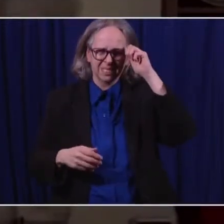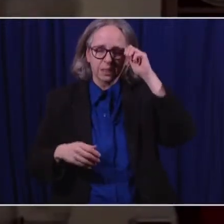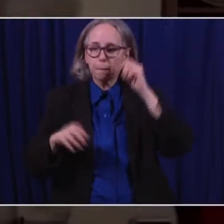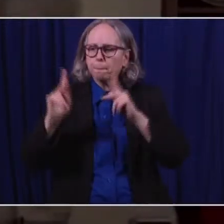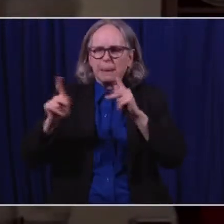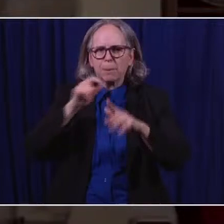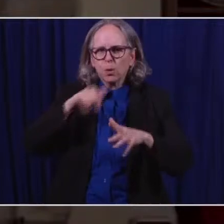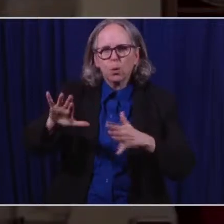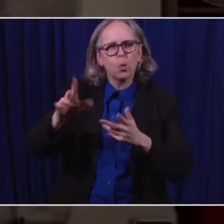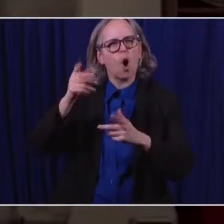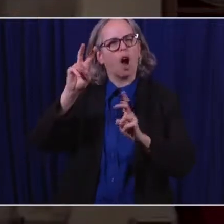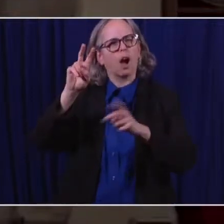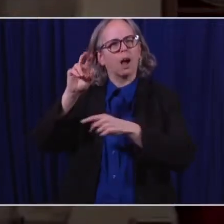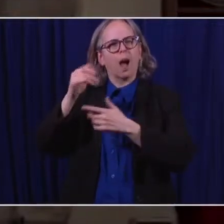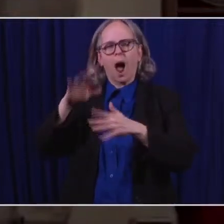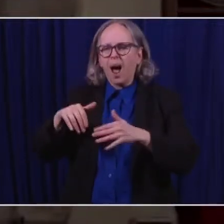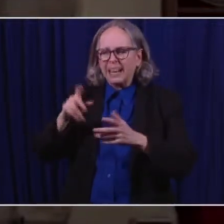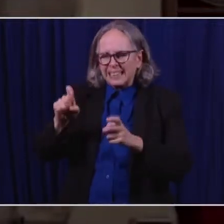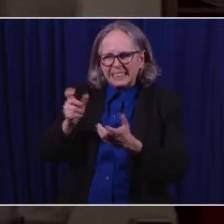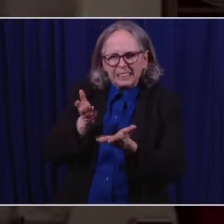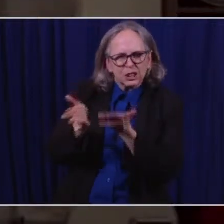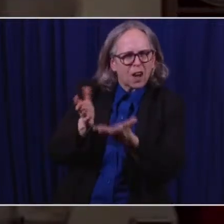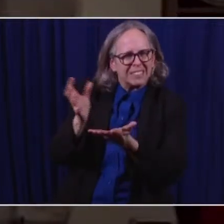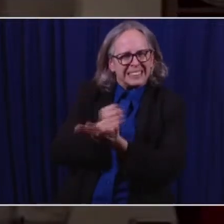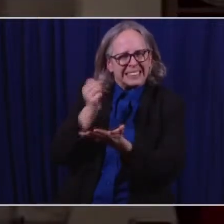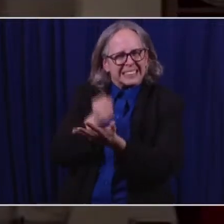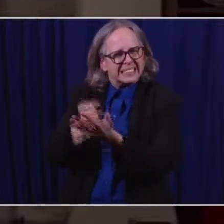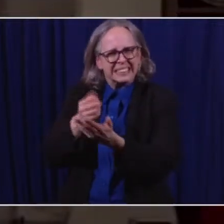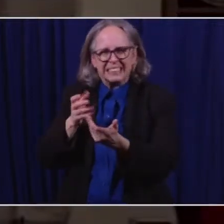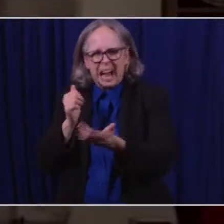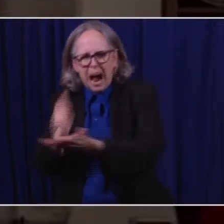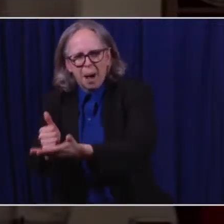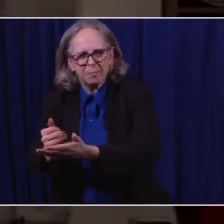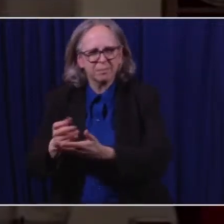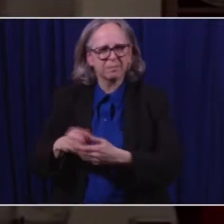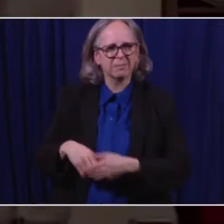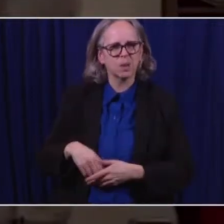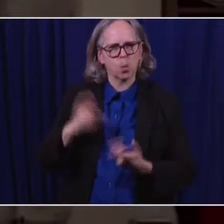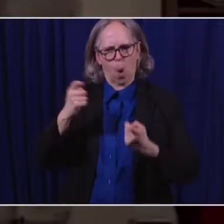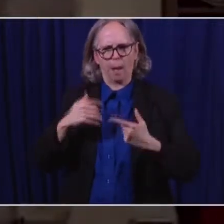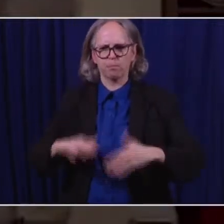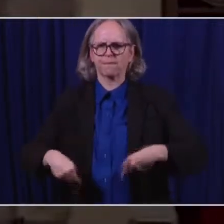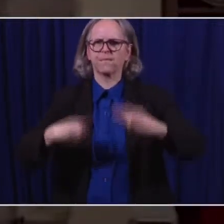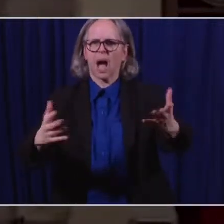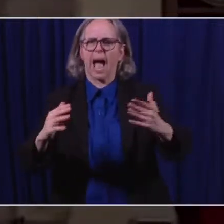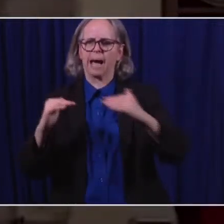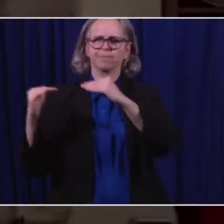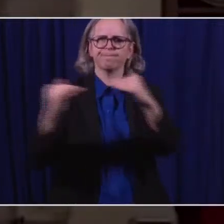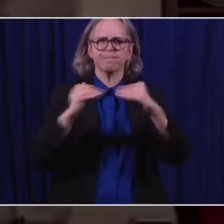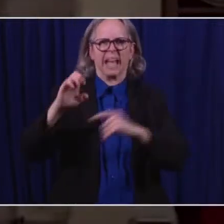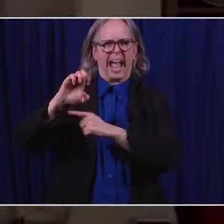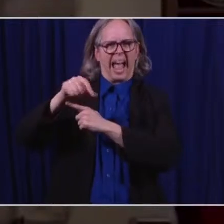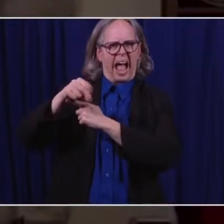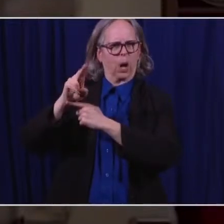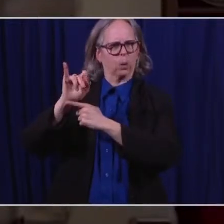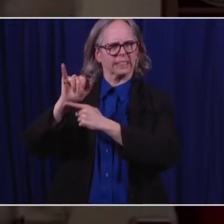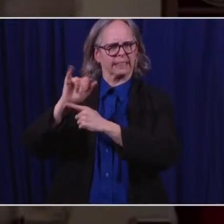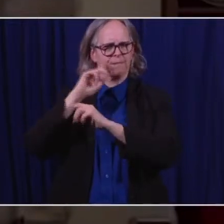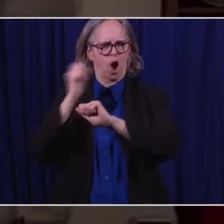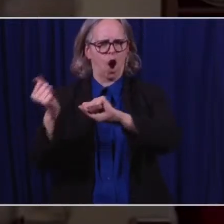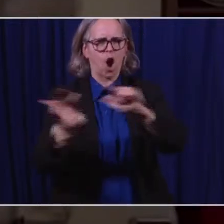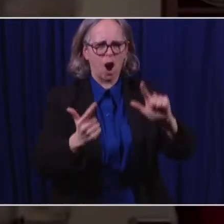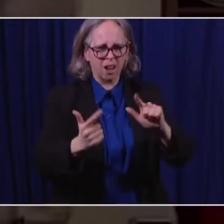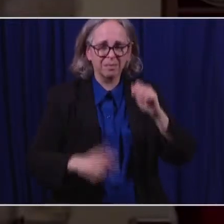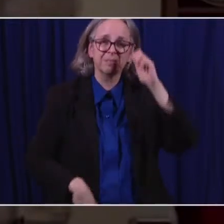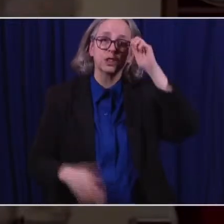in regard to this. And so this is an ongoing process. We will start February